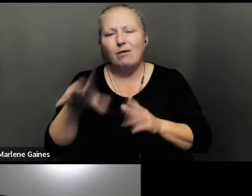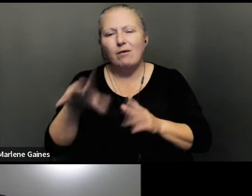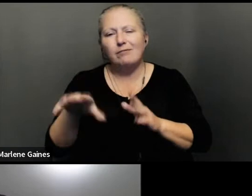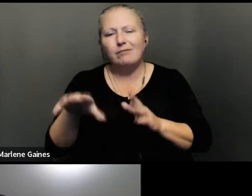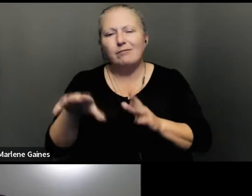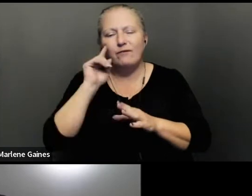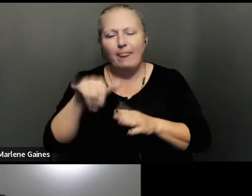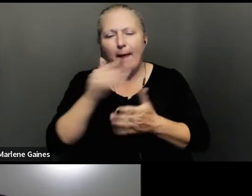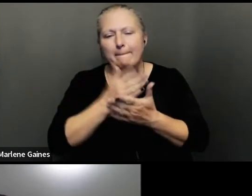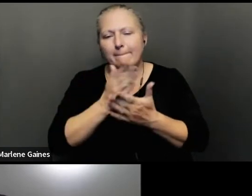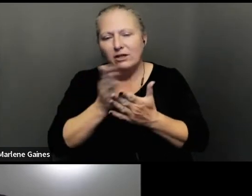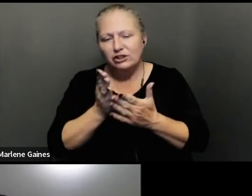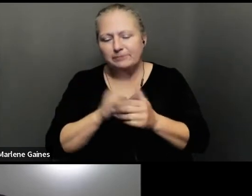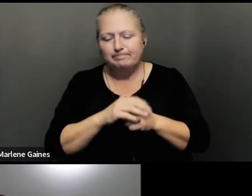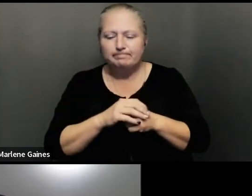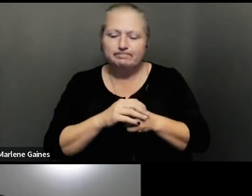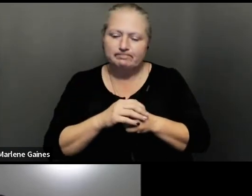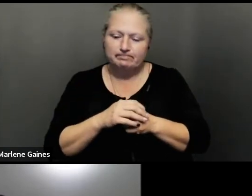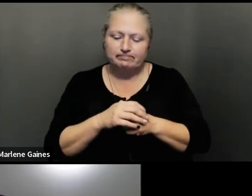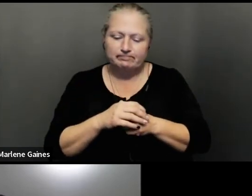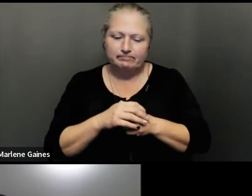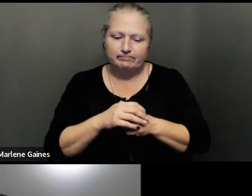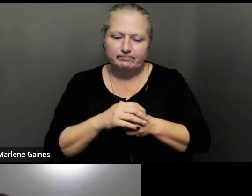that budget.